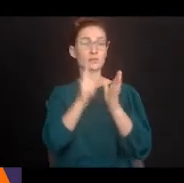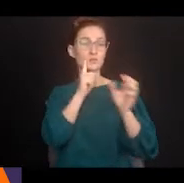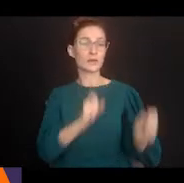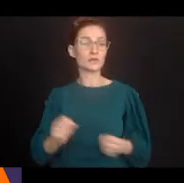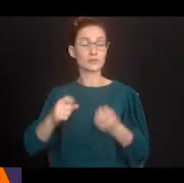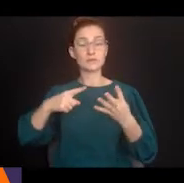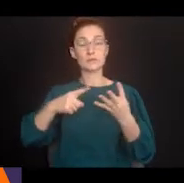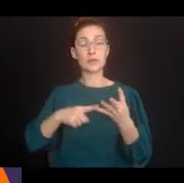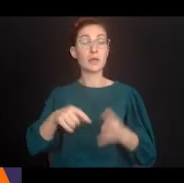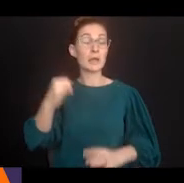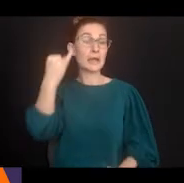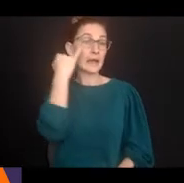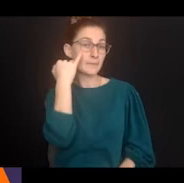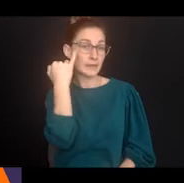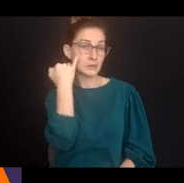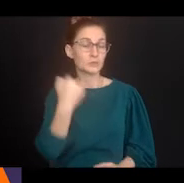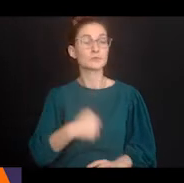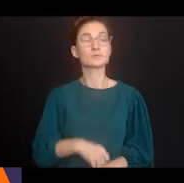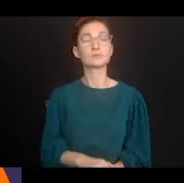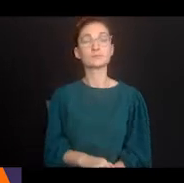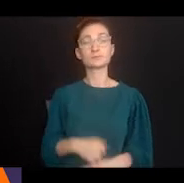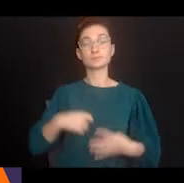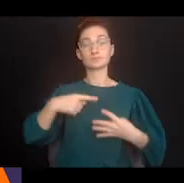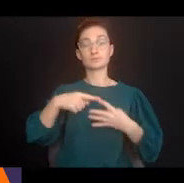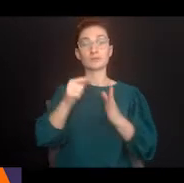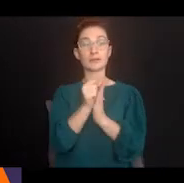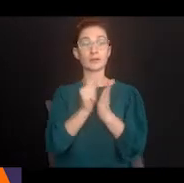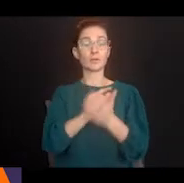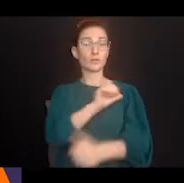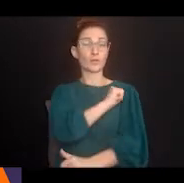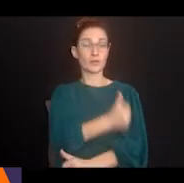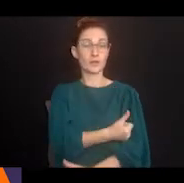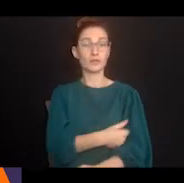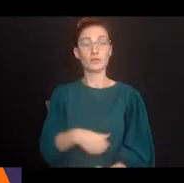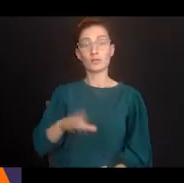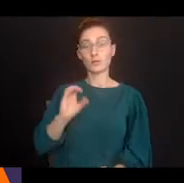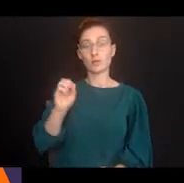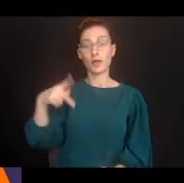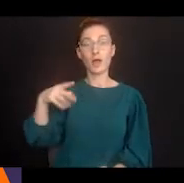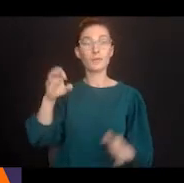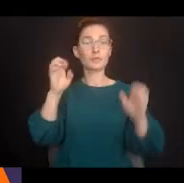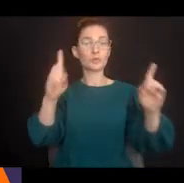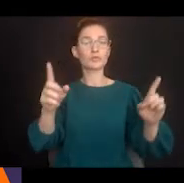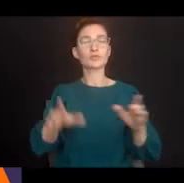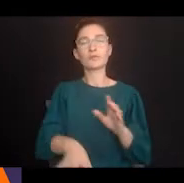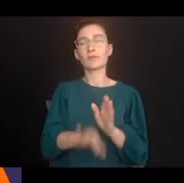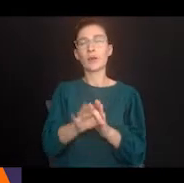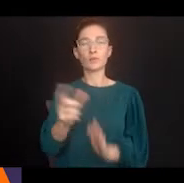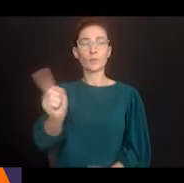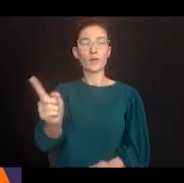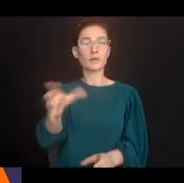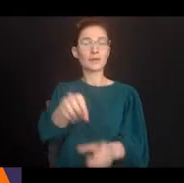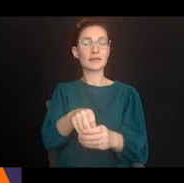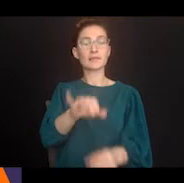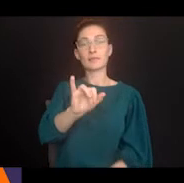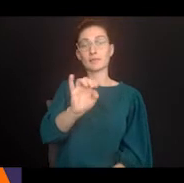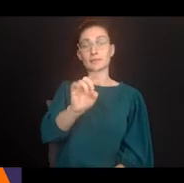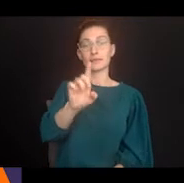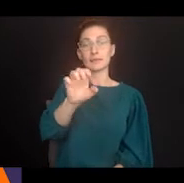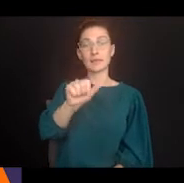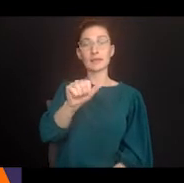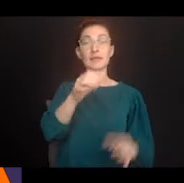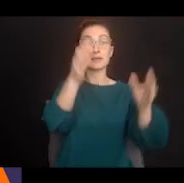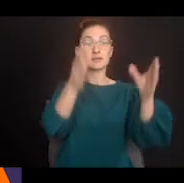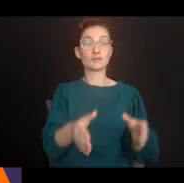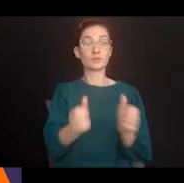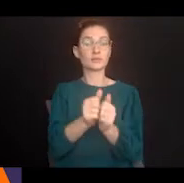and hypotheticals. Legal authority. Where is compensatory education found in the Individuals with Disability